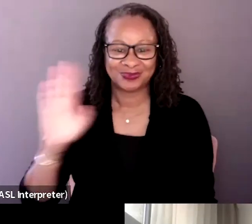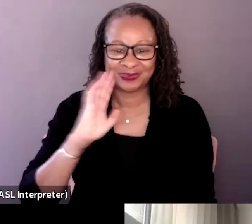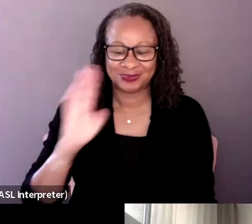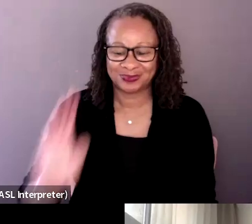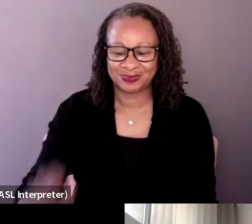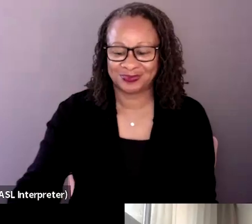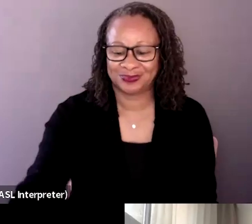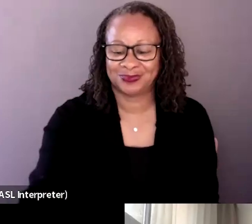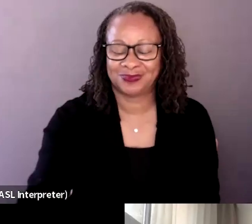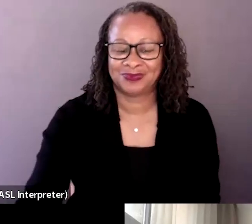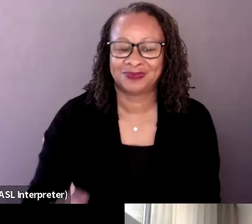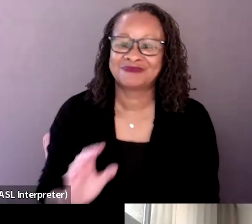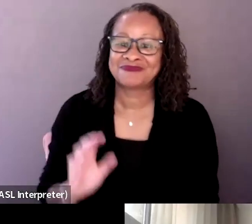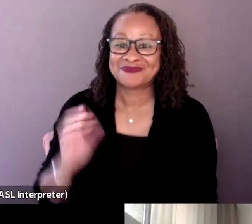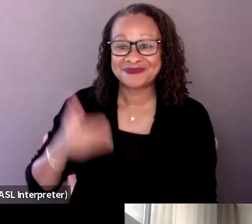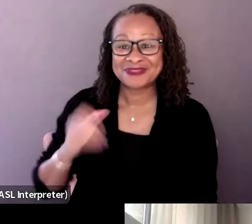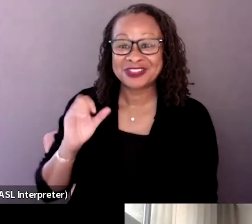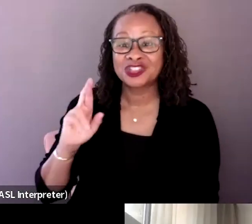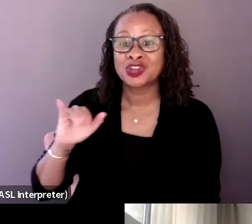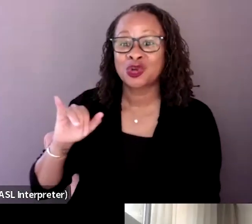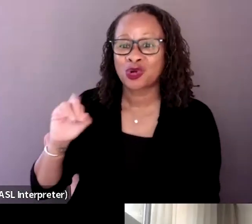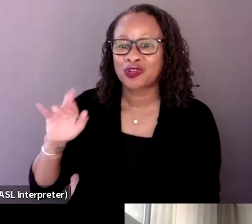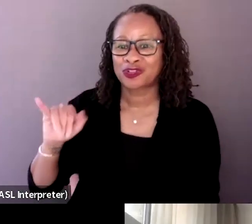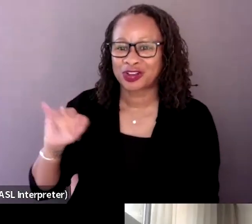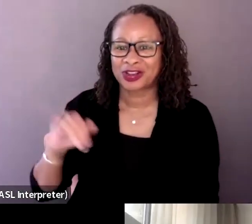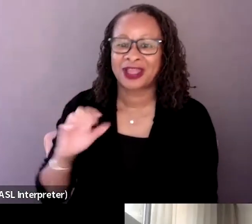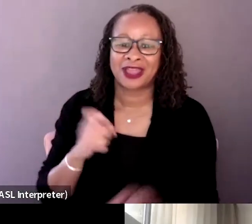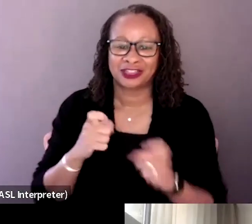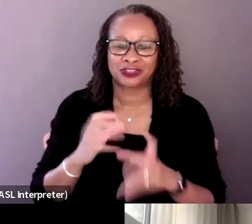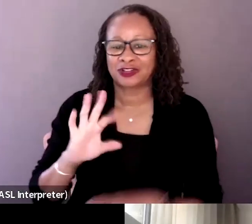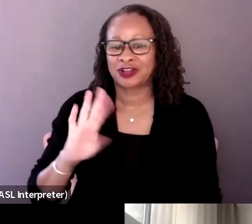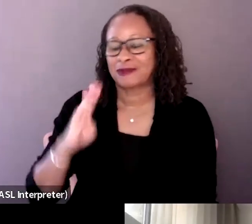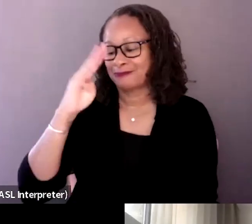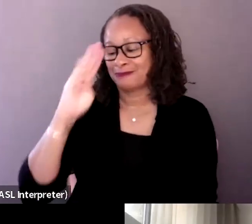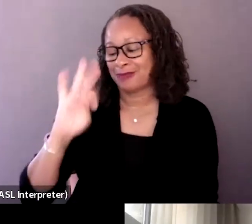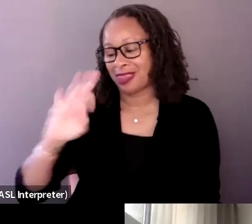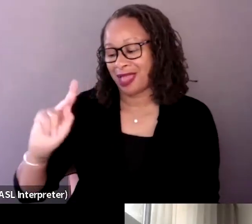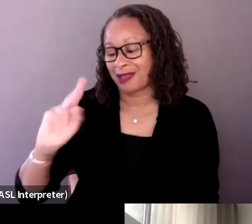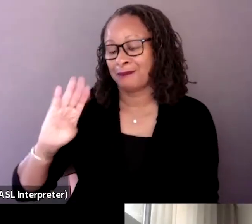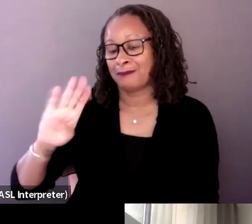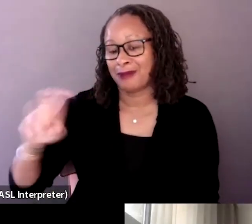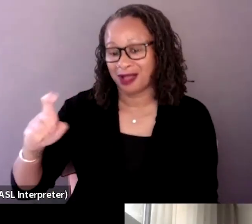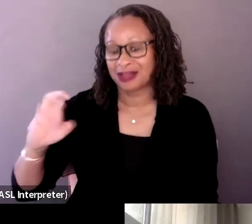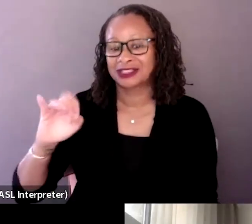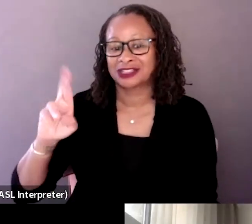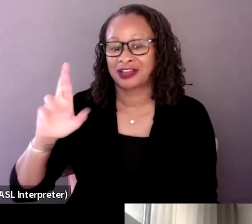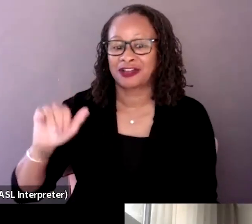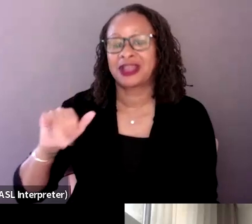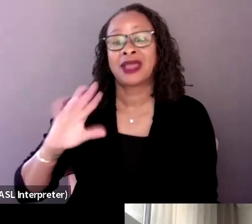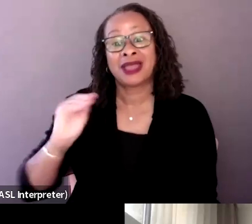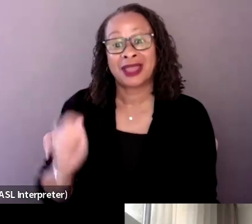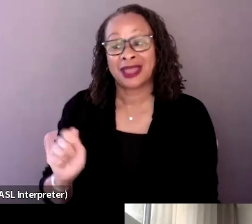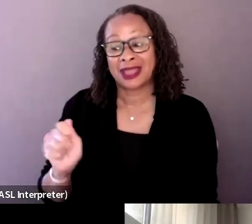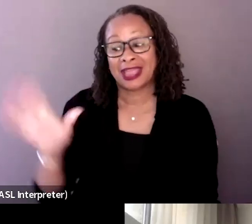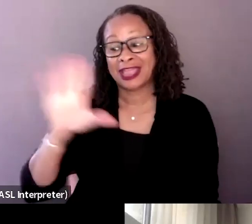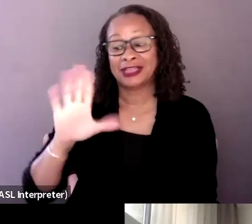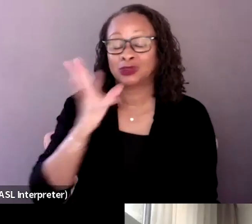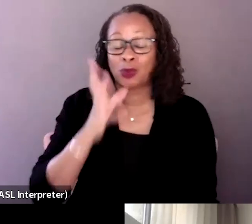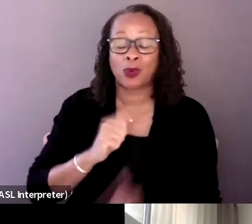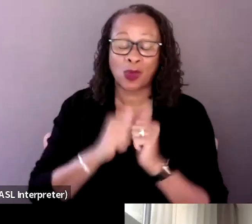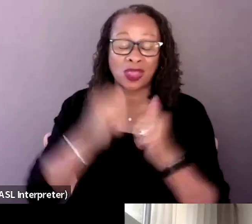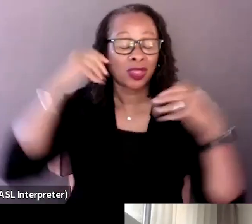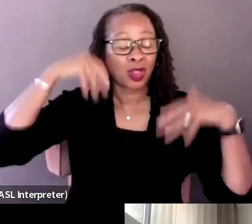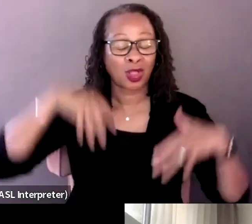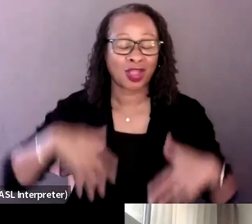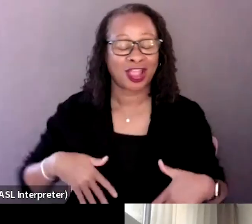thank you. My name is Shiori Ito. I'm a director of Black Box Diaries. I'm an Asian woman with long hair.